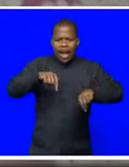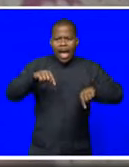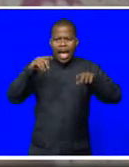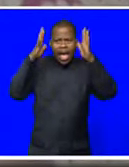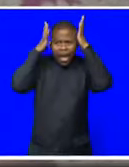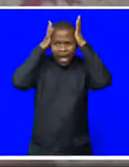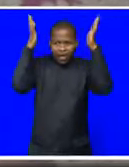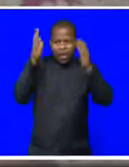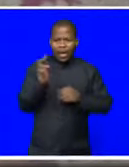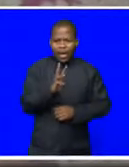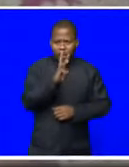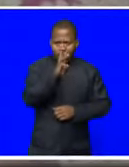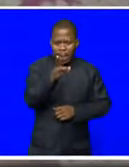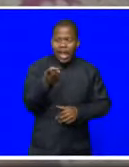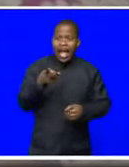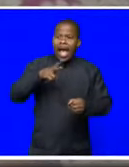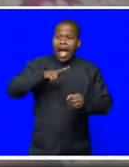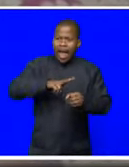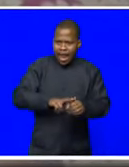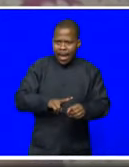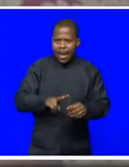forward that through this